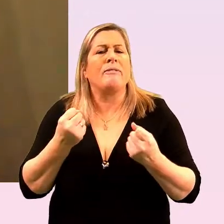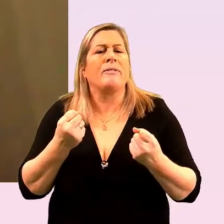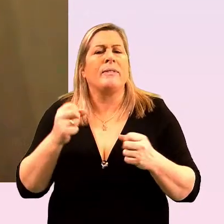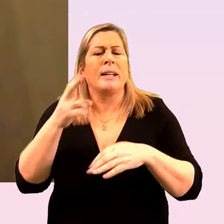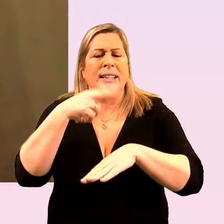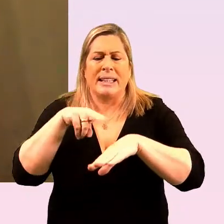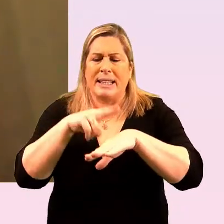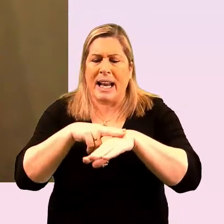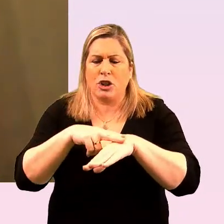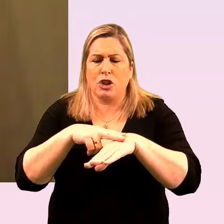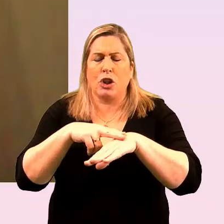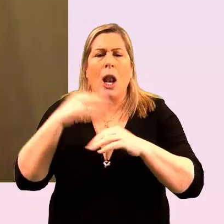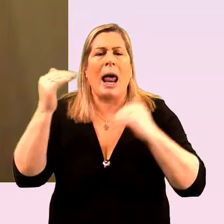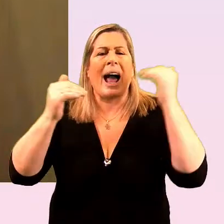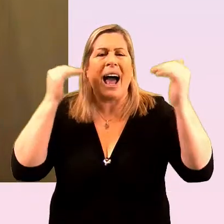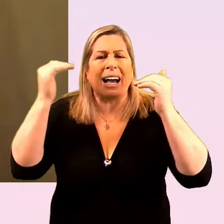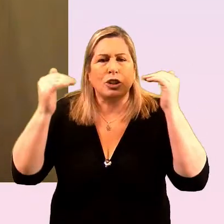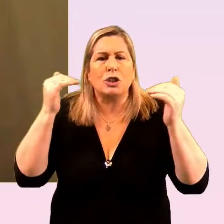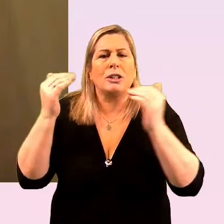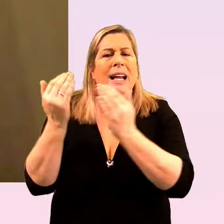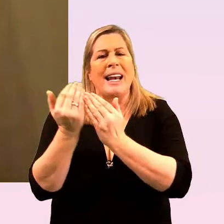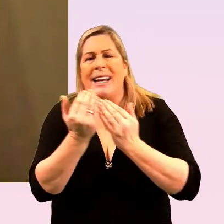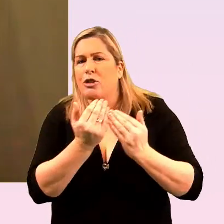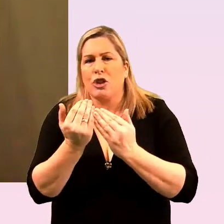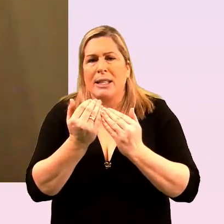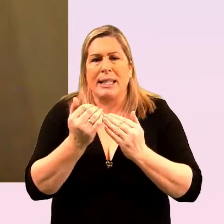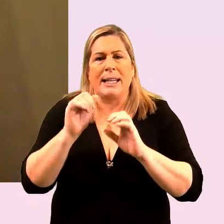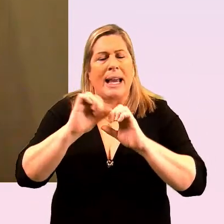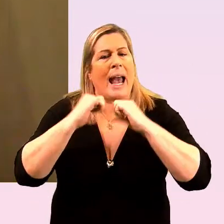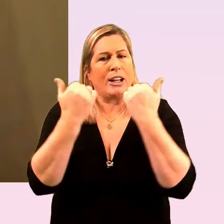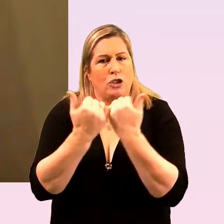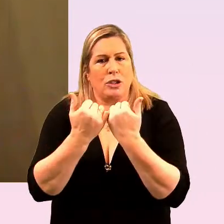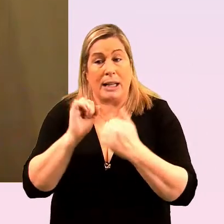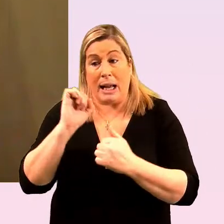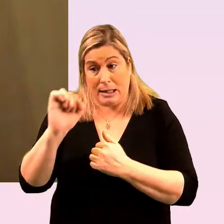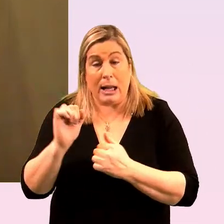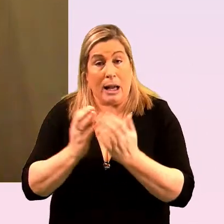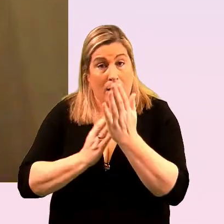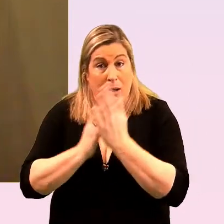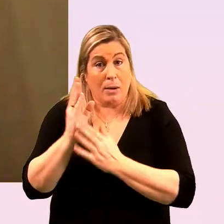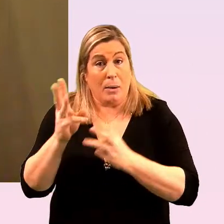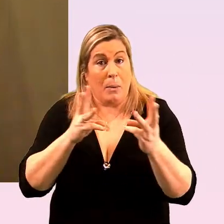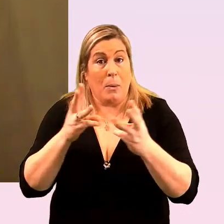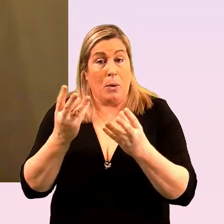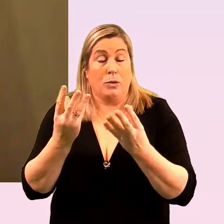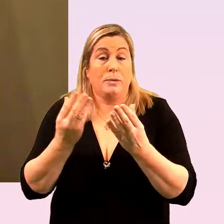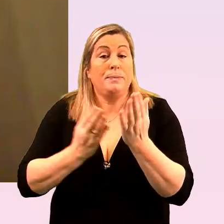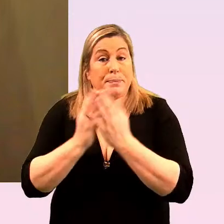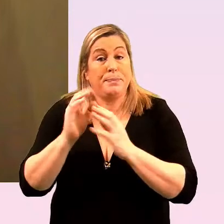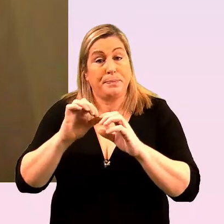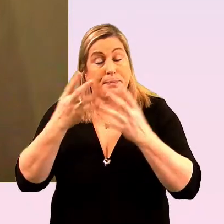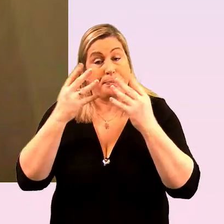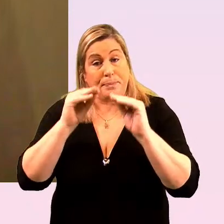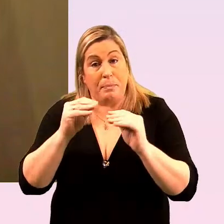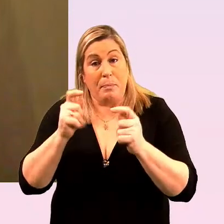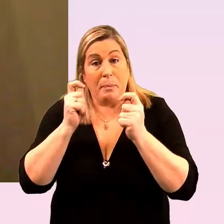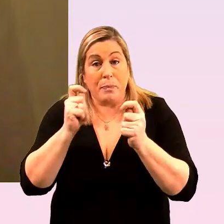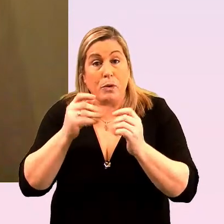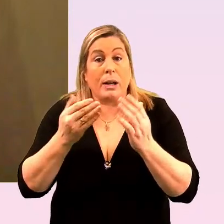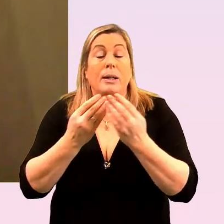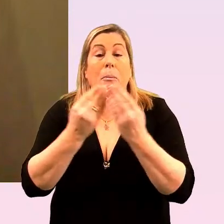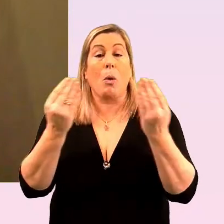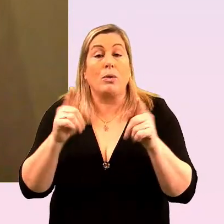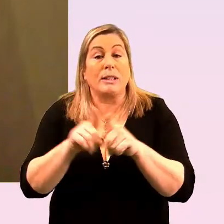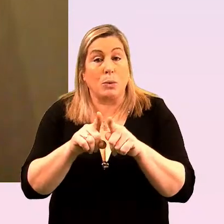National Adult Literacy Agency, and they work through the education and training boards as well. So that the aim is to try